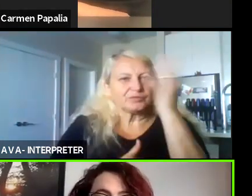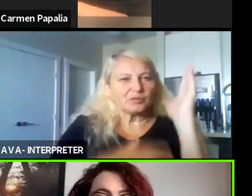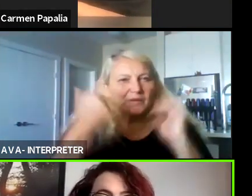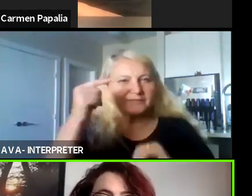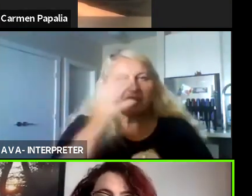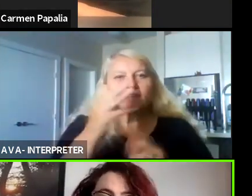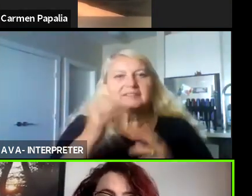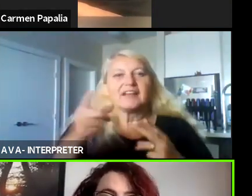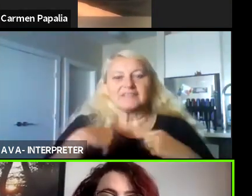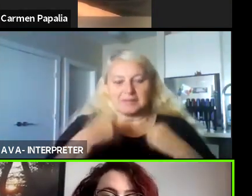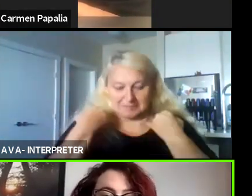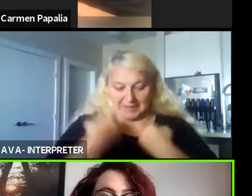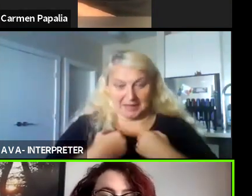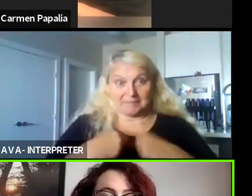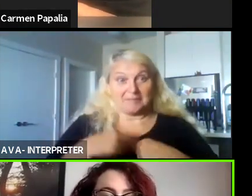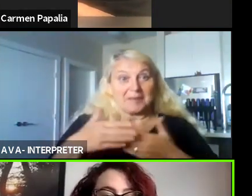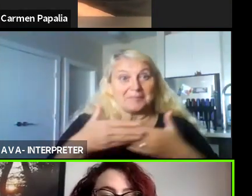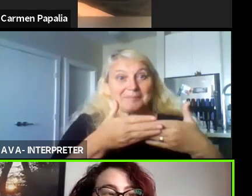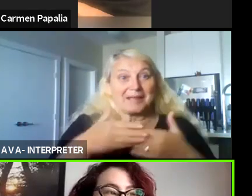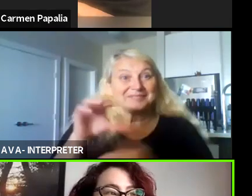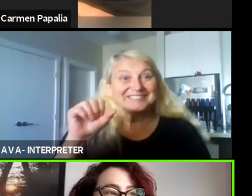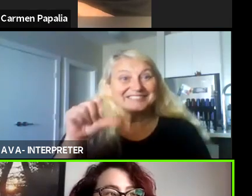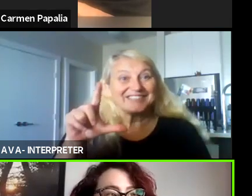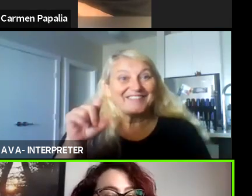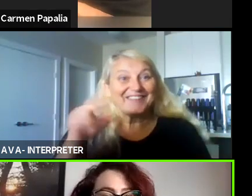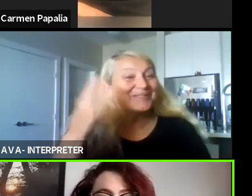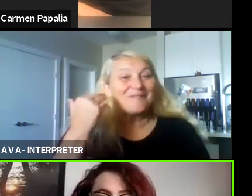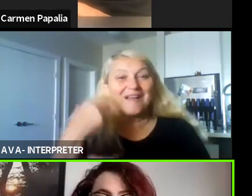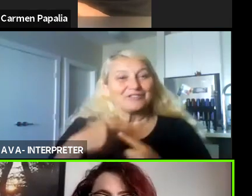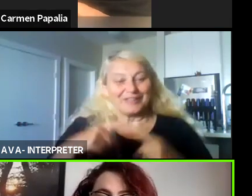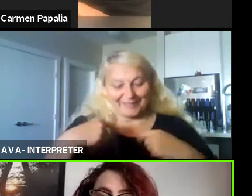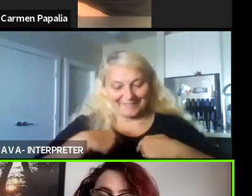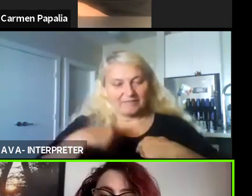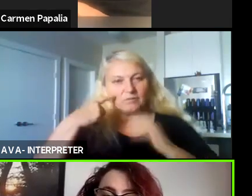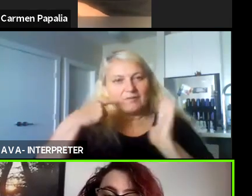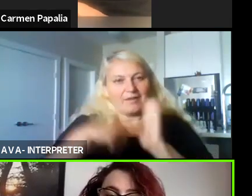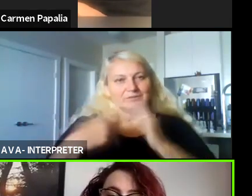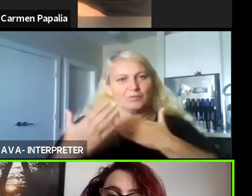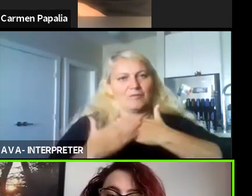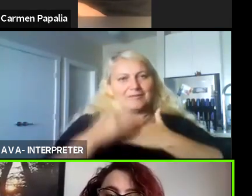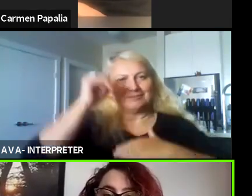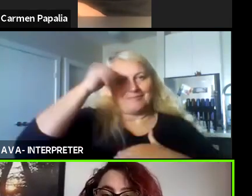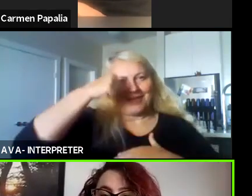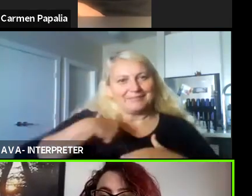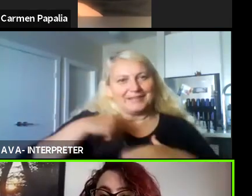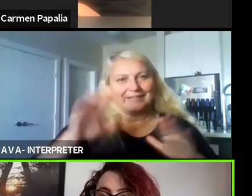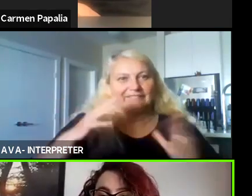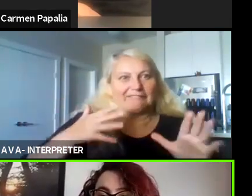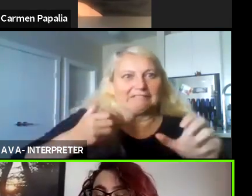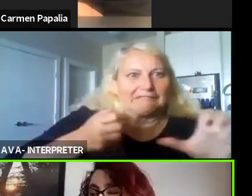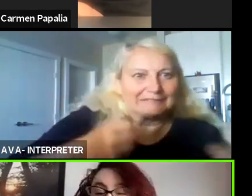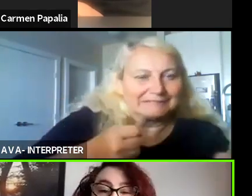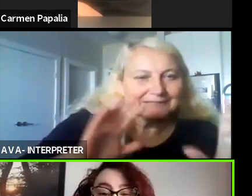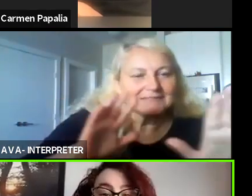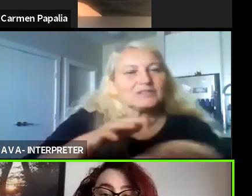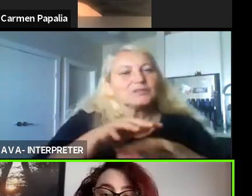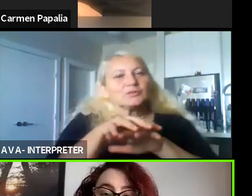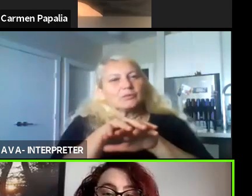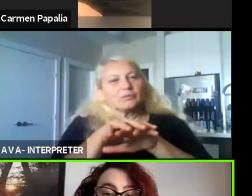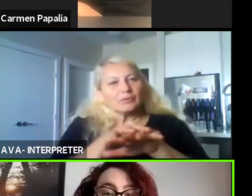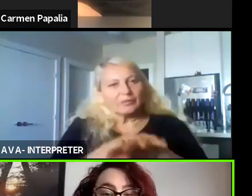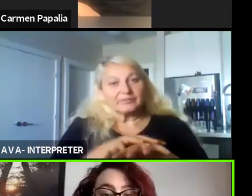necklace on, because I'm trying to learn to be slow and honor that as well. And in the background, I'm in my